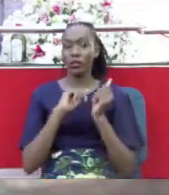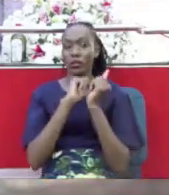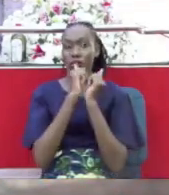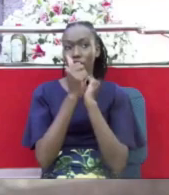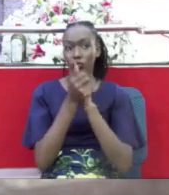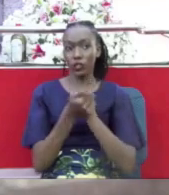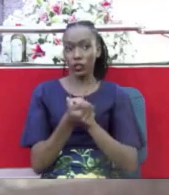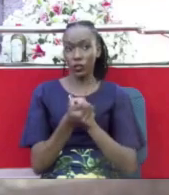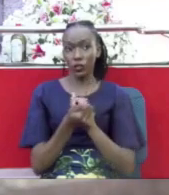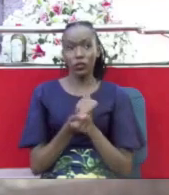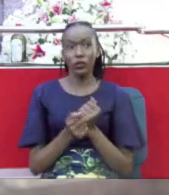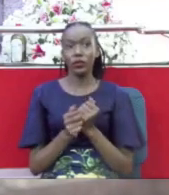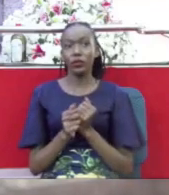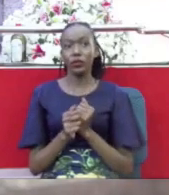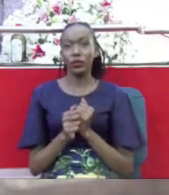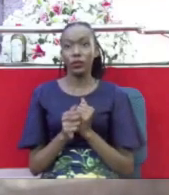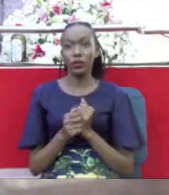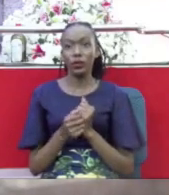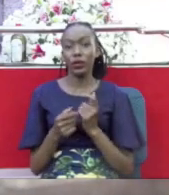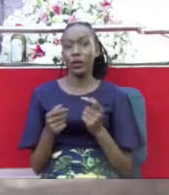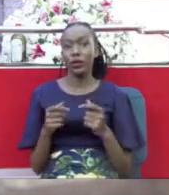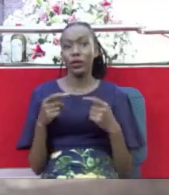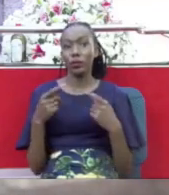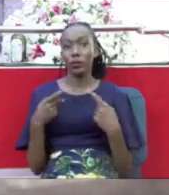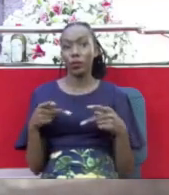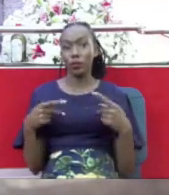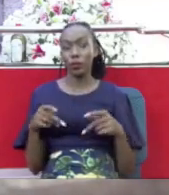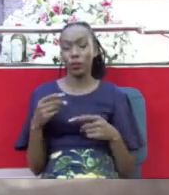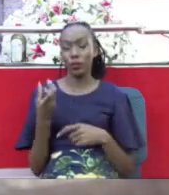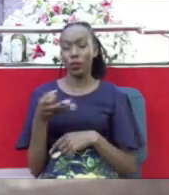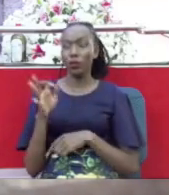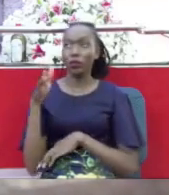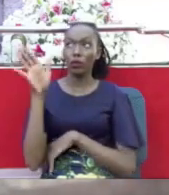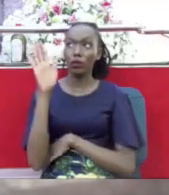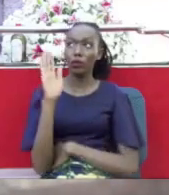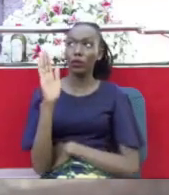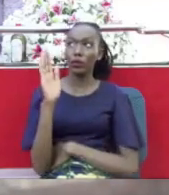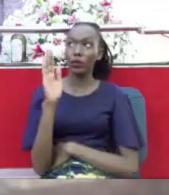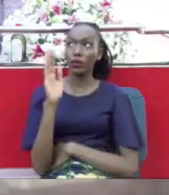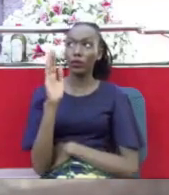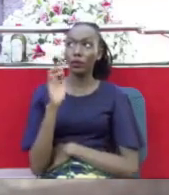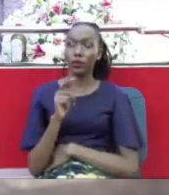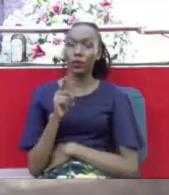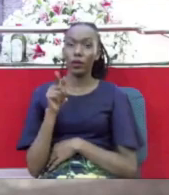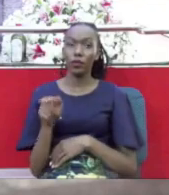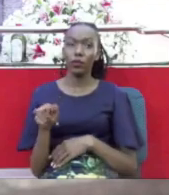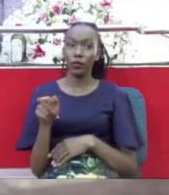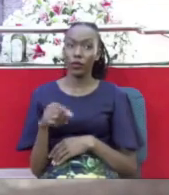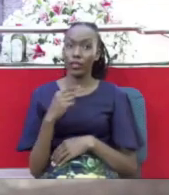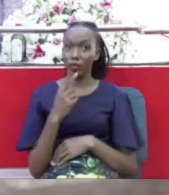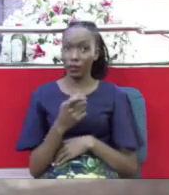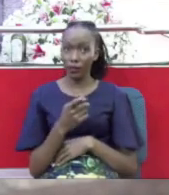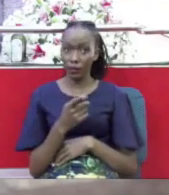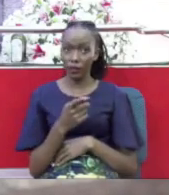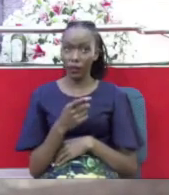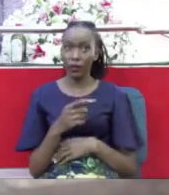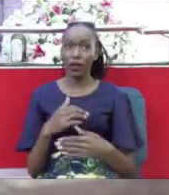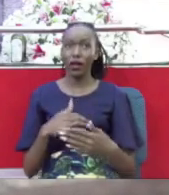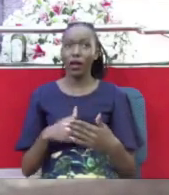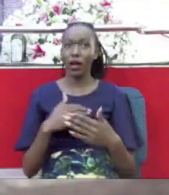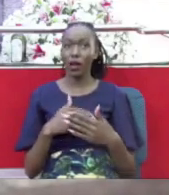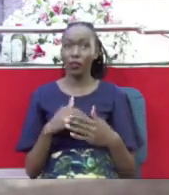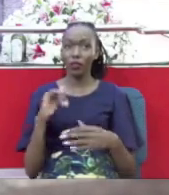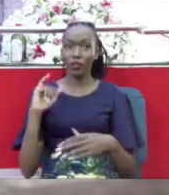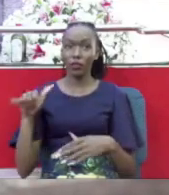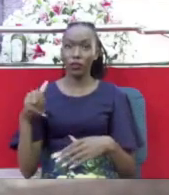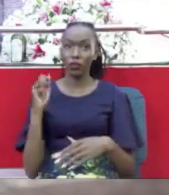for the people of God. This one says, after Joshua and his generation of